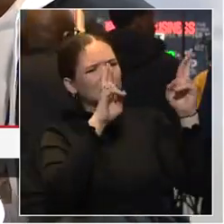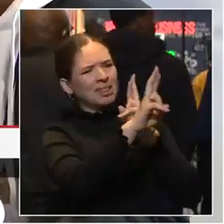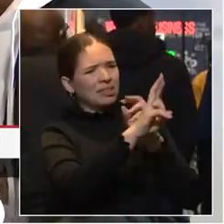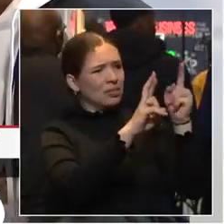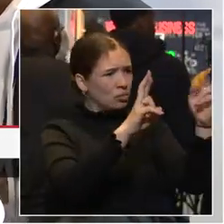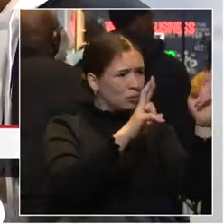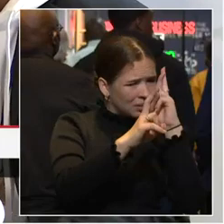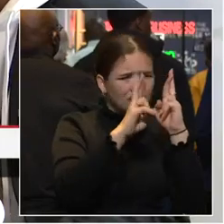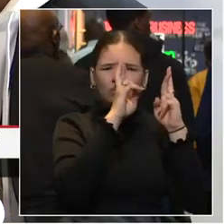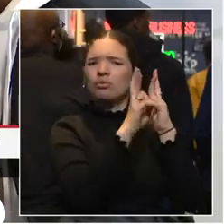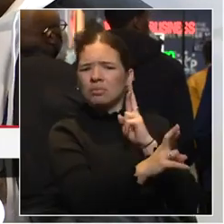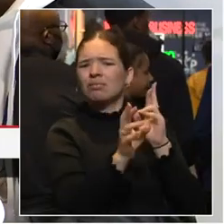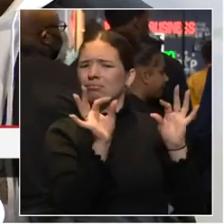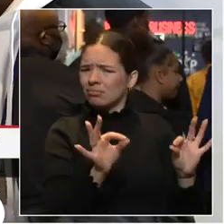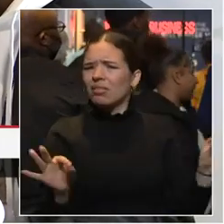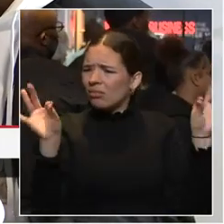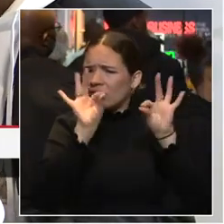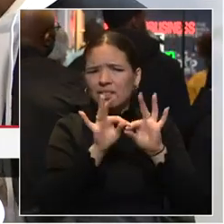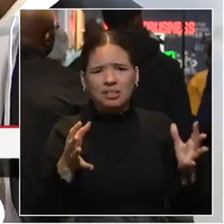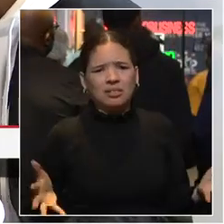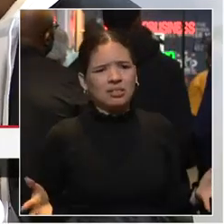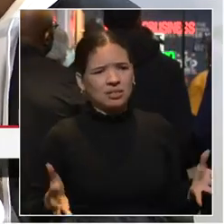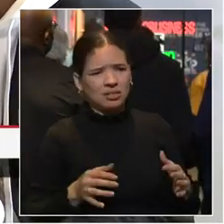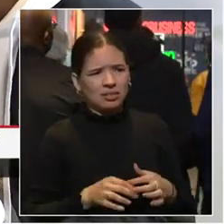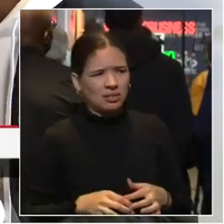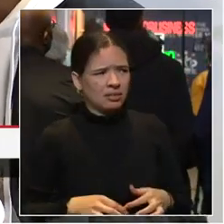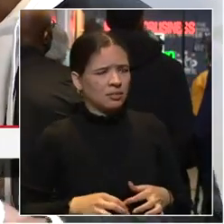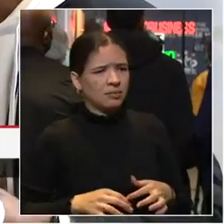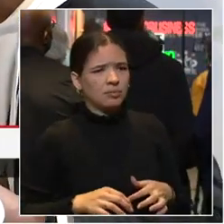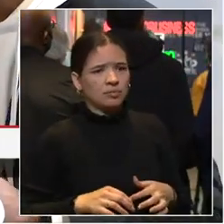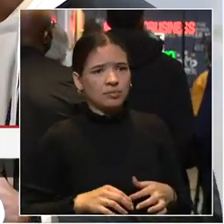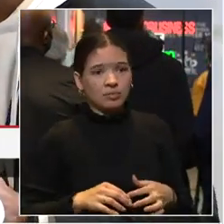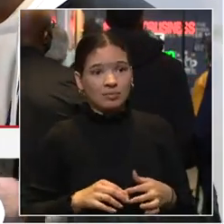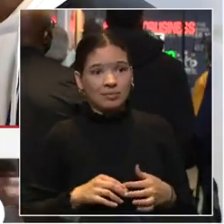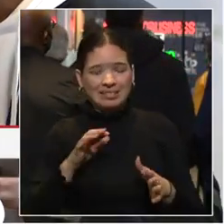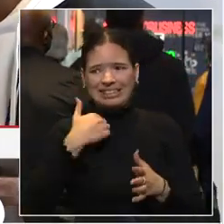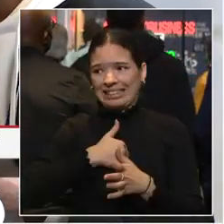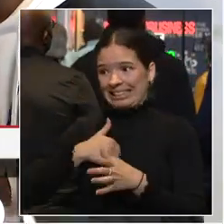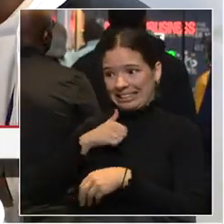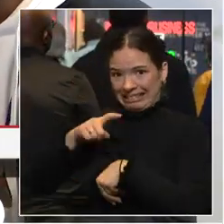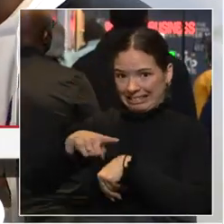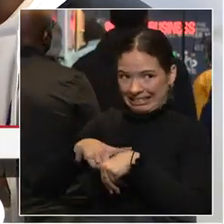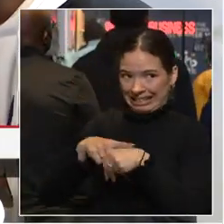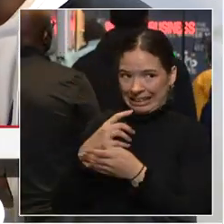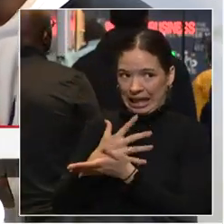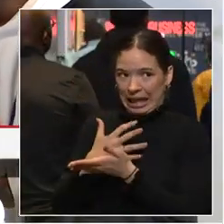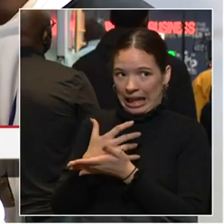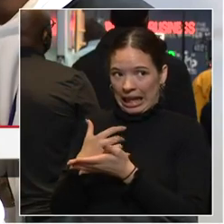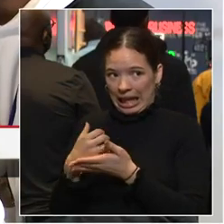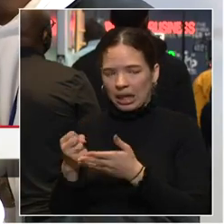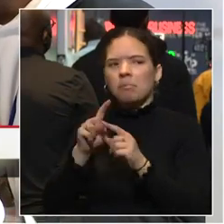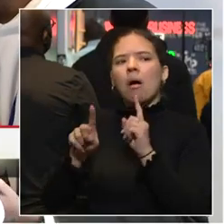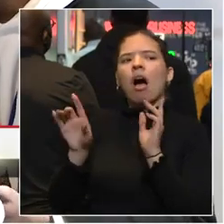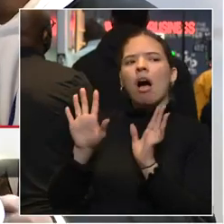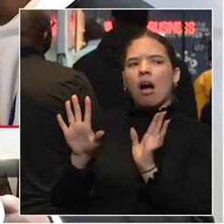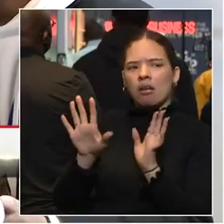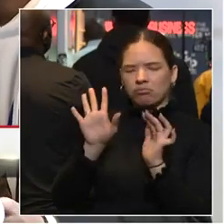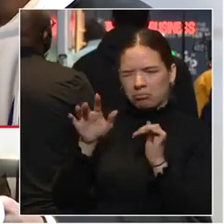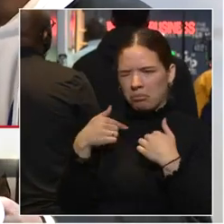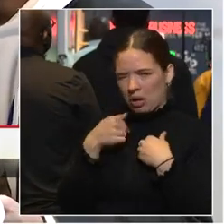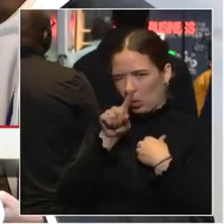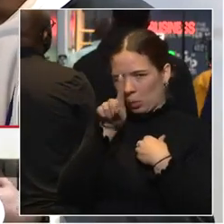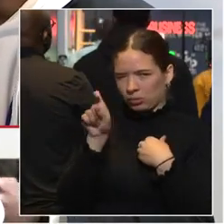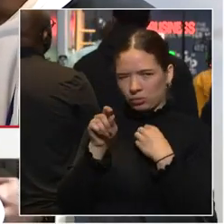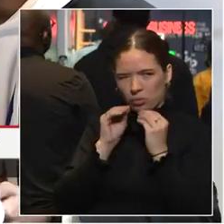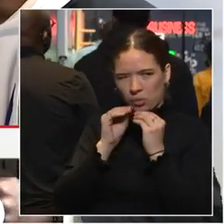such an important point. Yes. So we are slowly coming to time, so we have just a couple of more questions. So I have a question